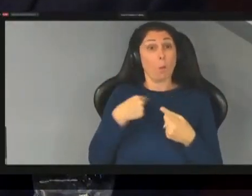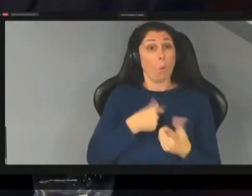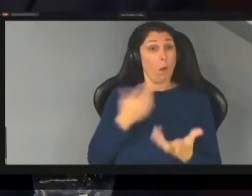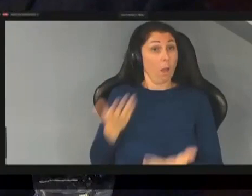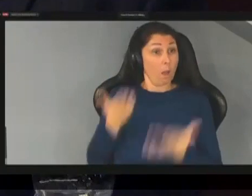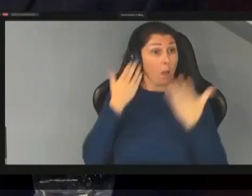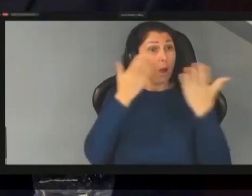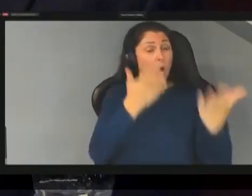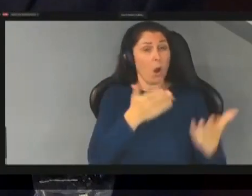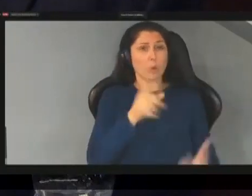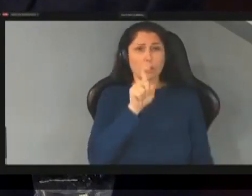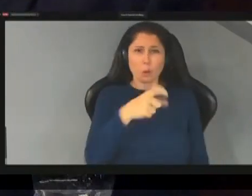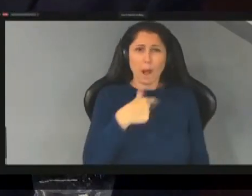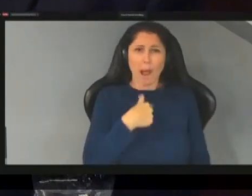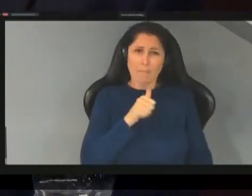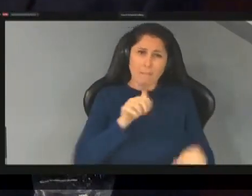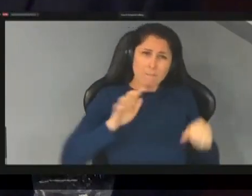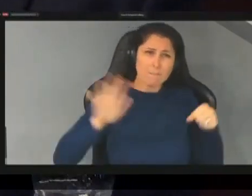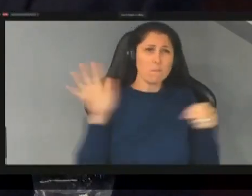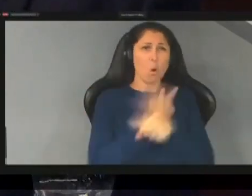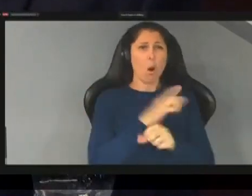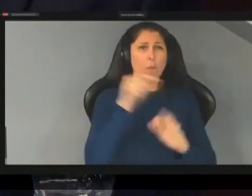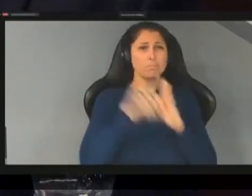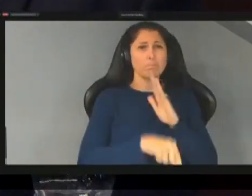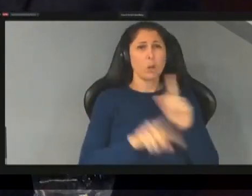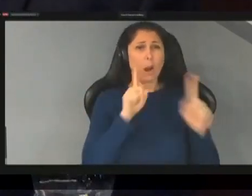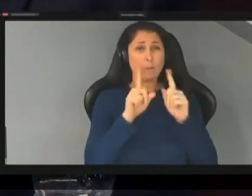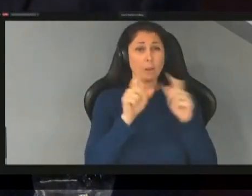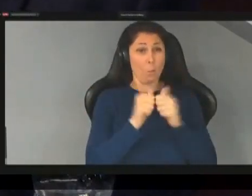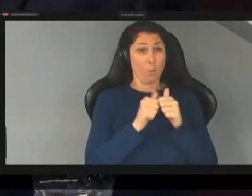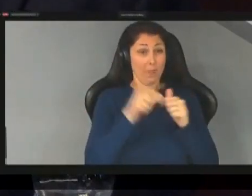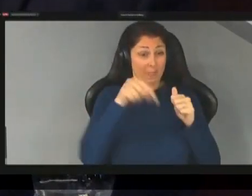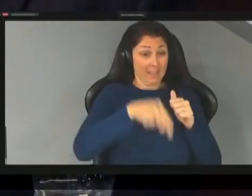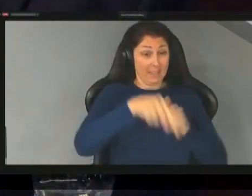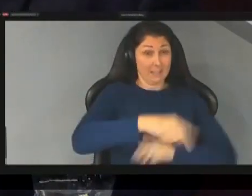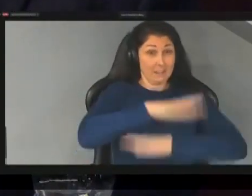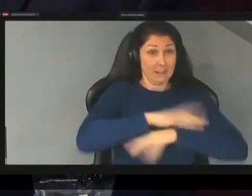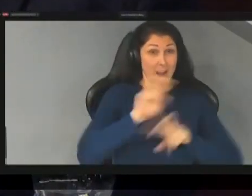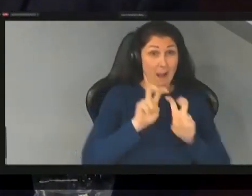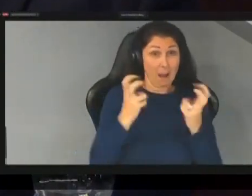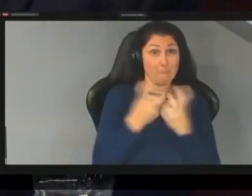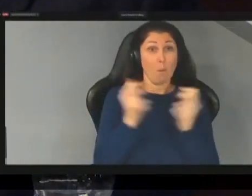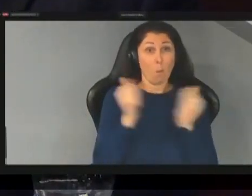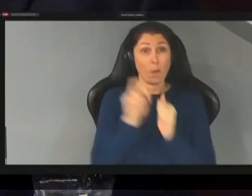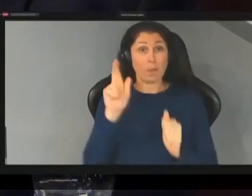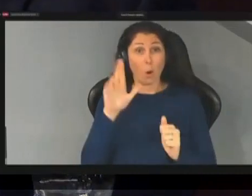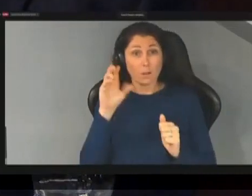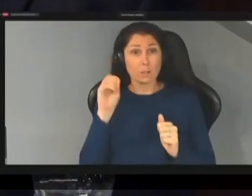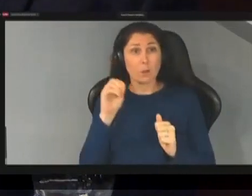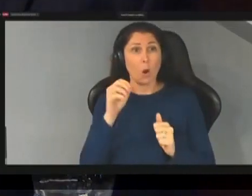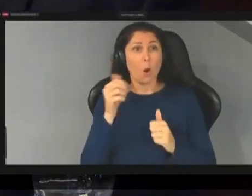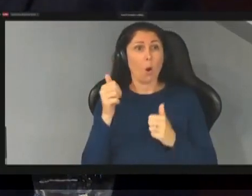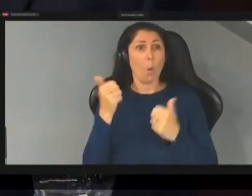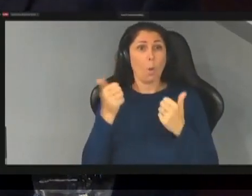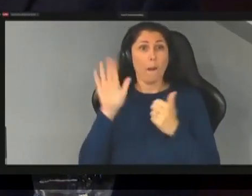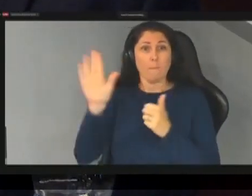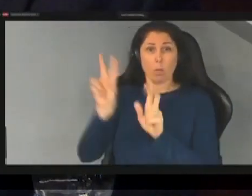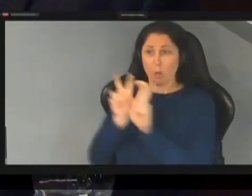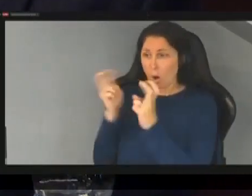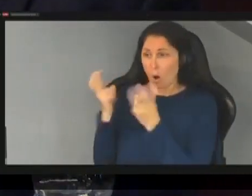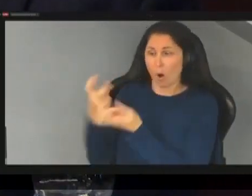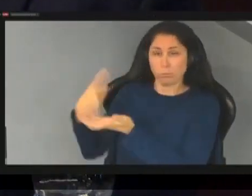fulsome conversation, both at this table as with the RCOs, wherever the best table for them is,